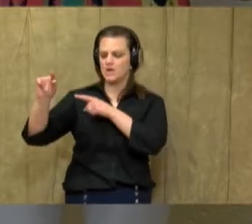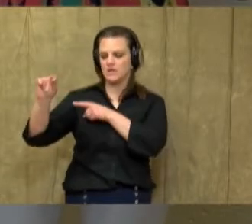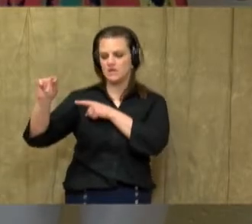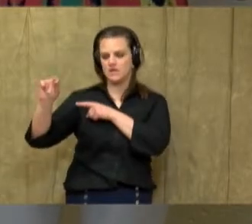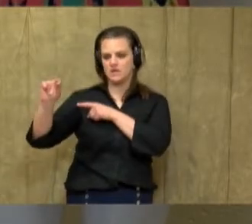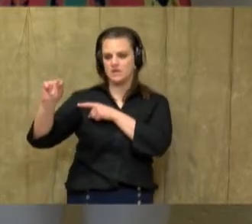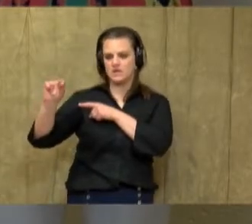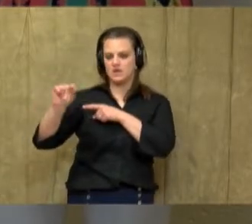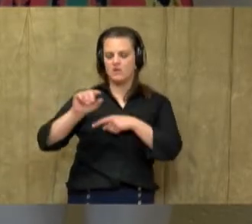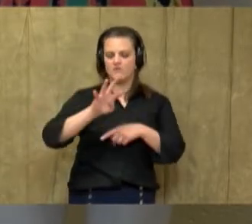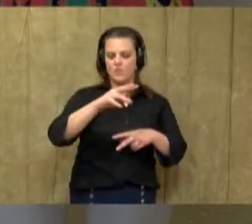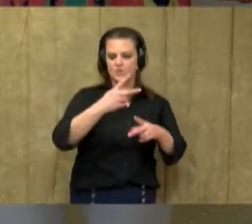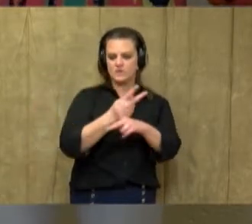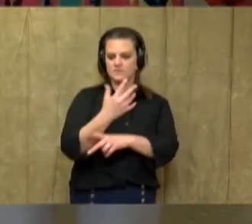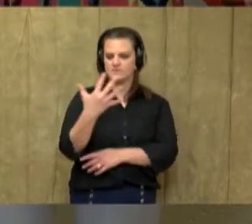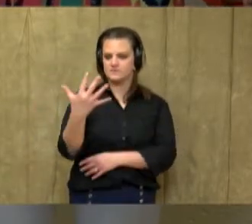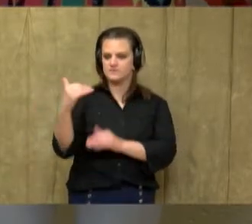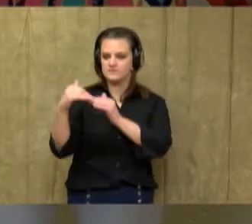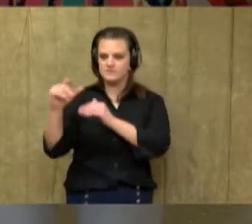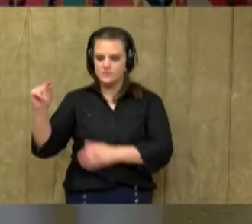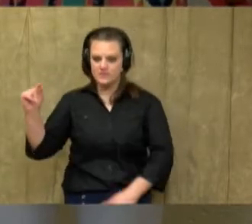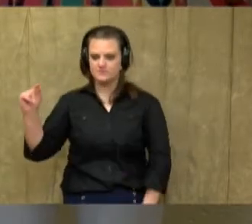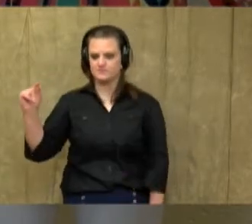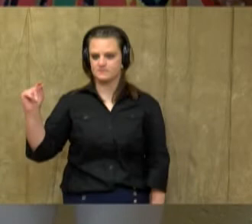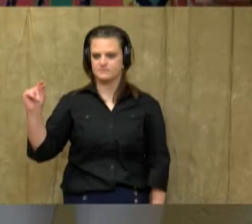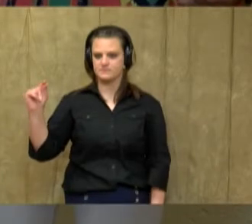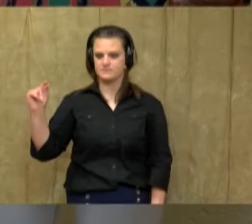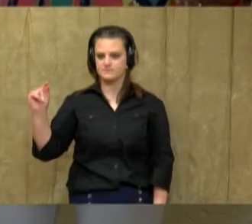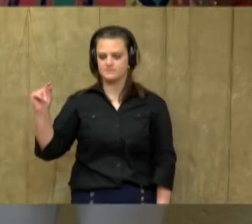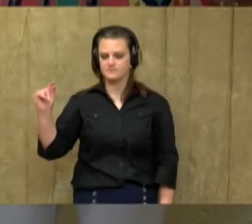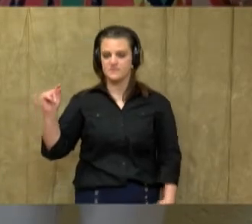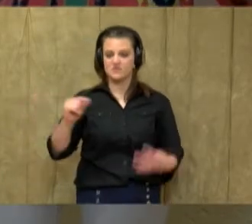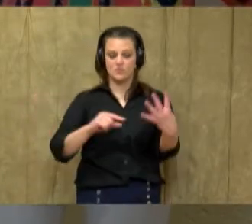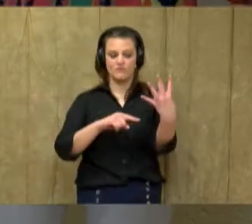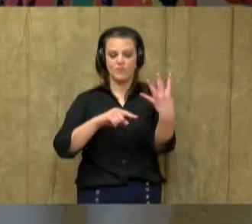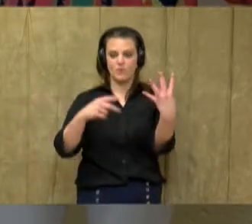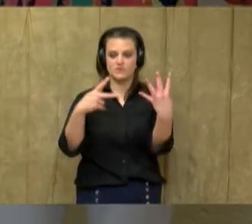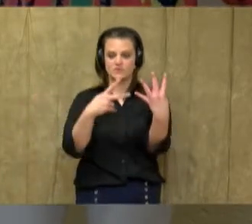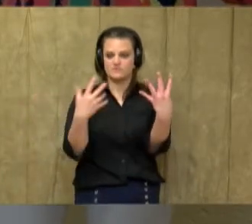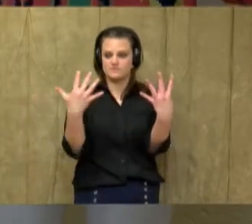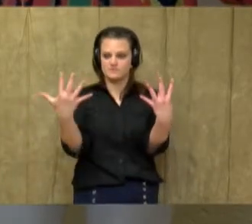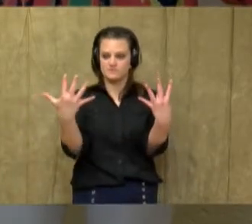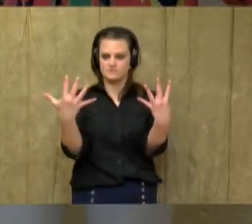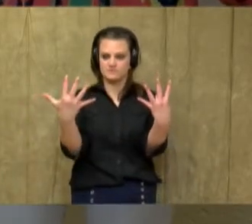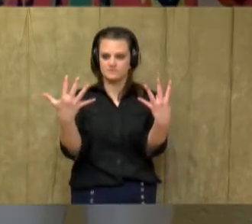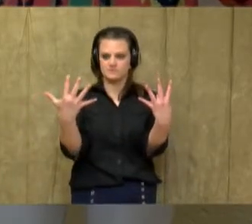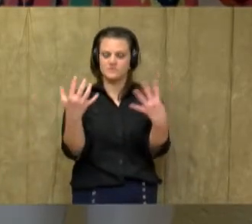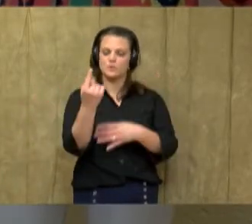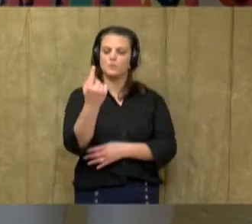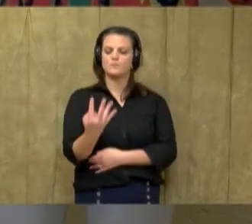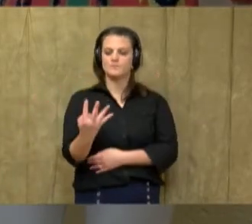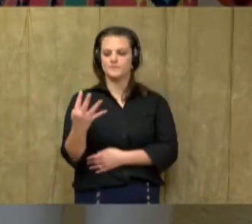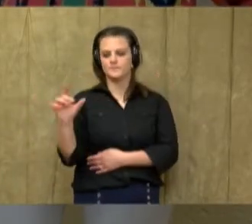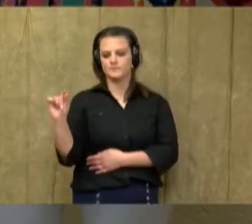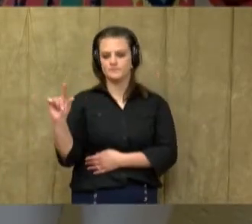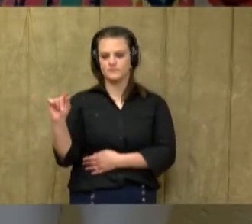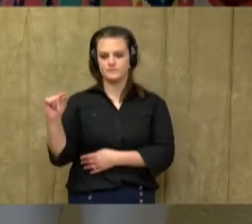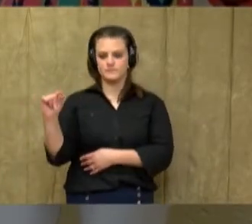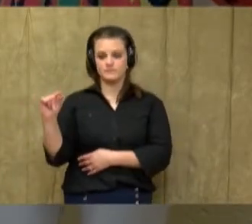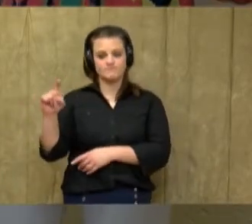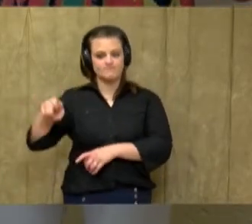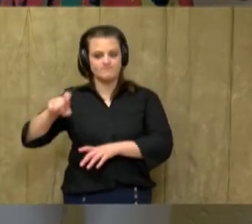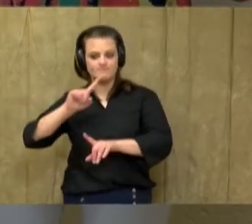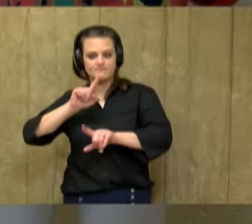4 times 5 is 20. So 1/4 of 20 should